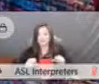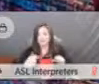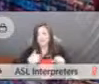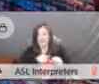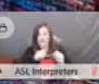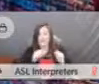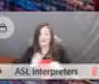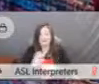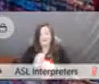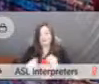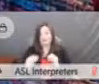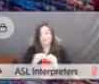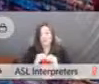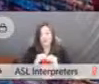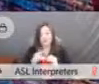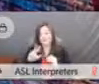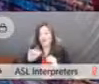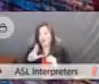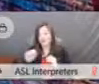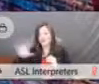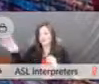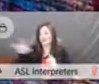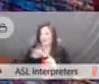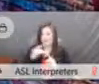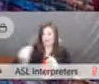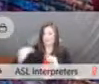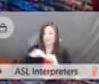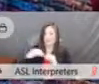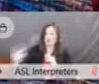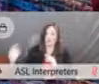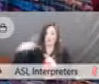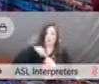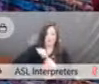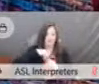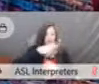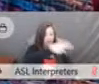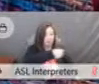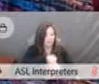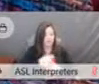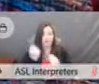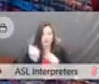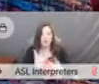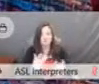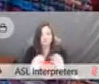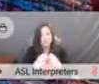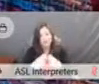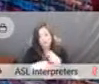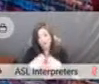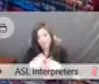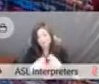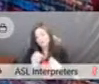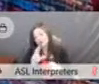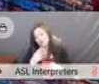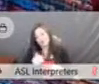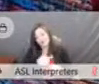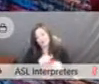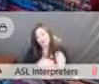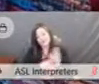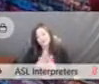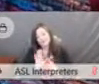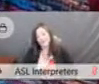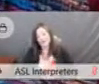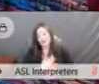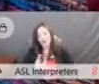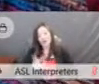variants of the virus, which could cause problems for us, or we could even develop our own homegrown variants. So it's really important